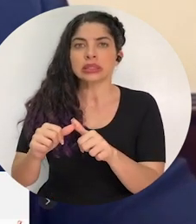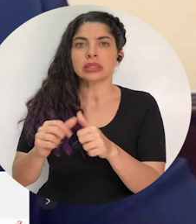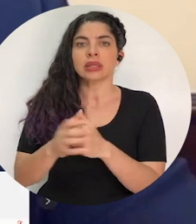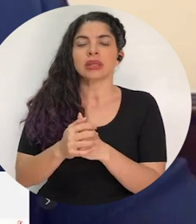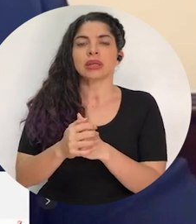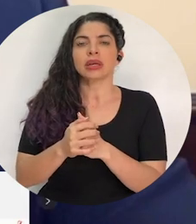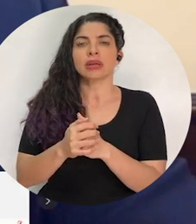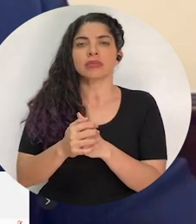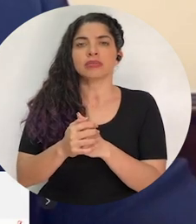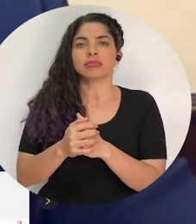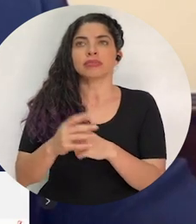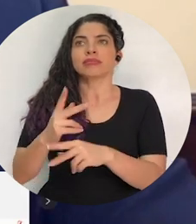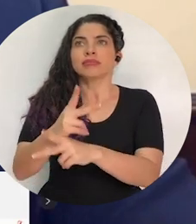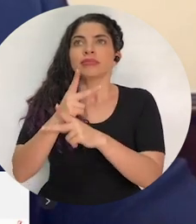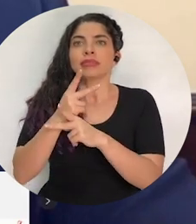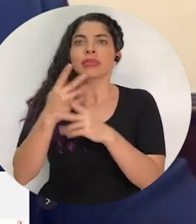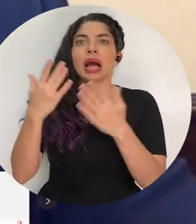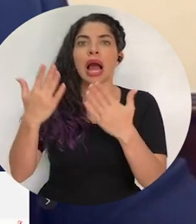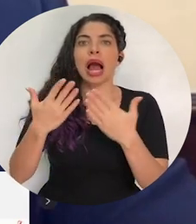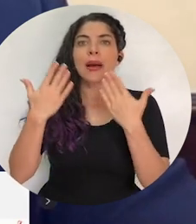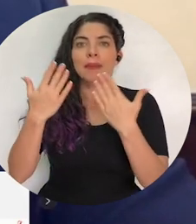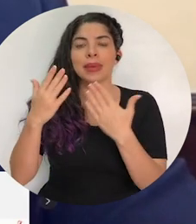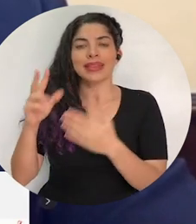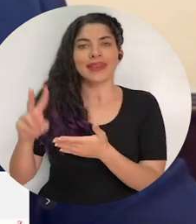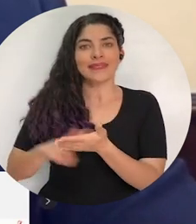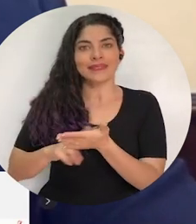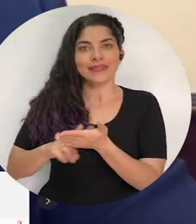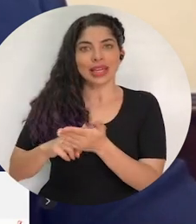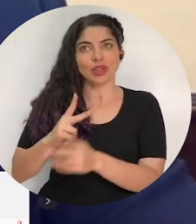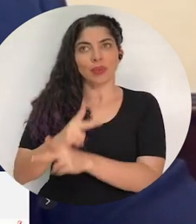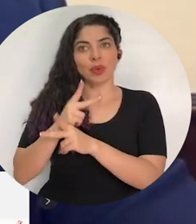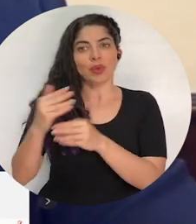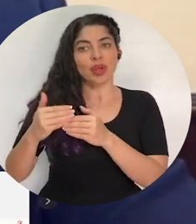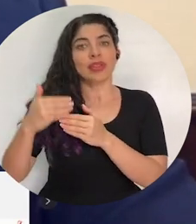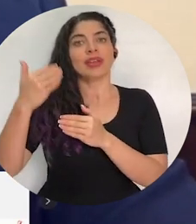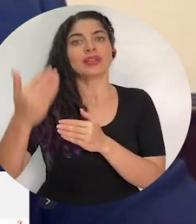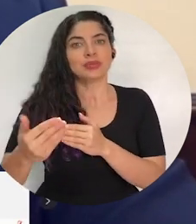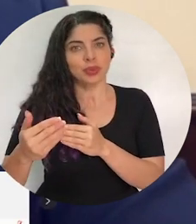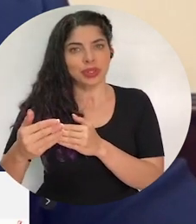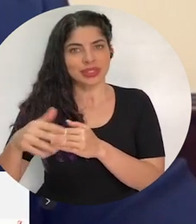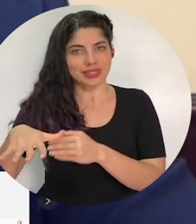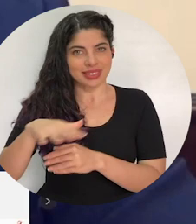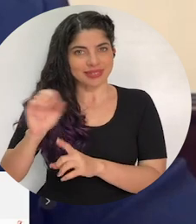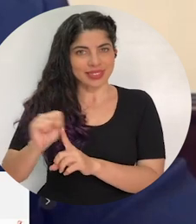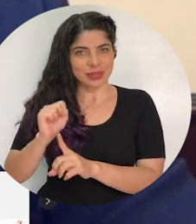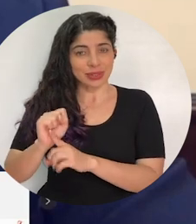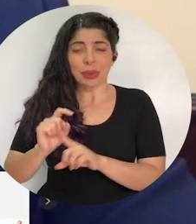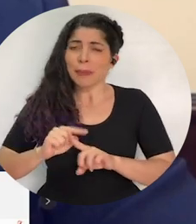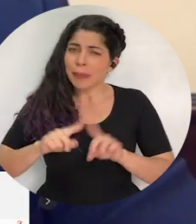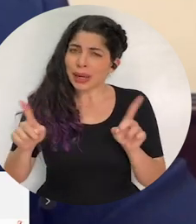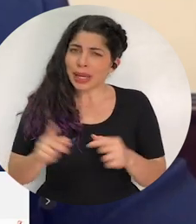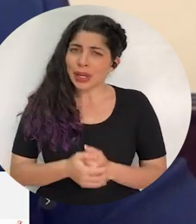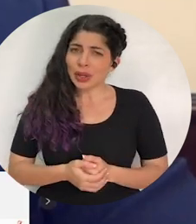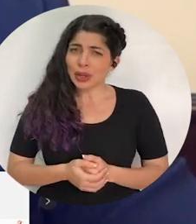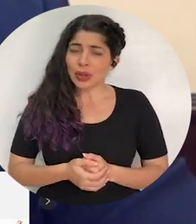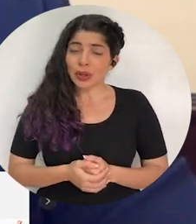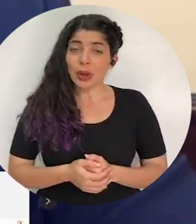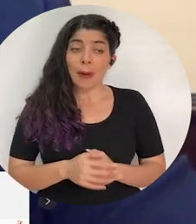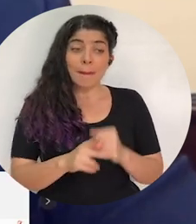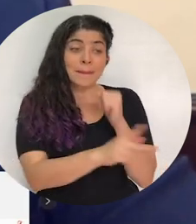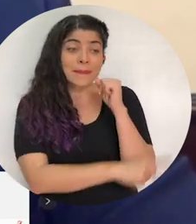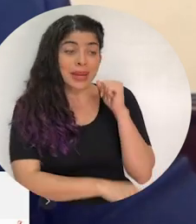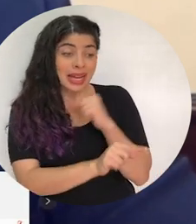to have a greener rebirth after the crisis. But if